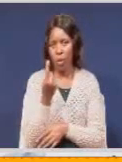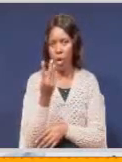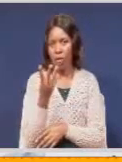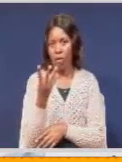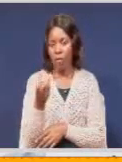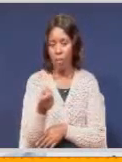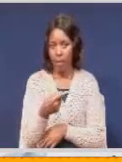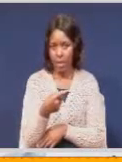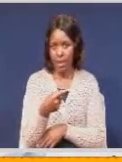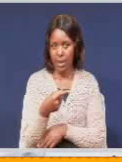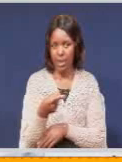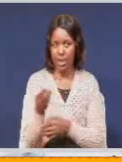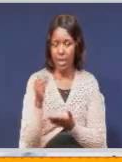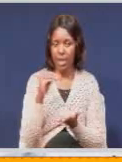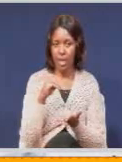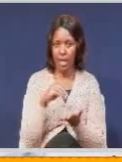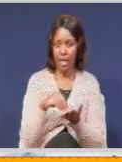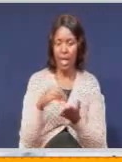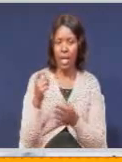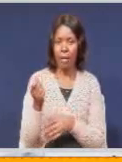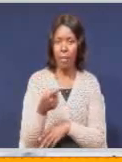Again, in June,